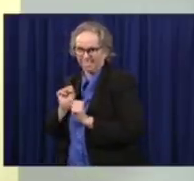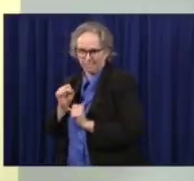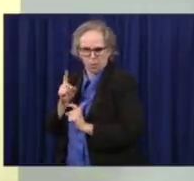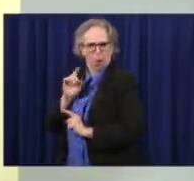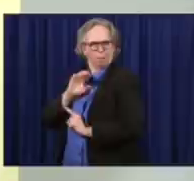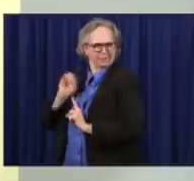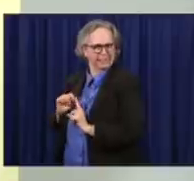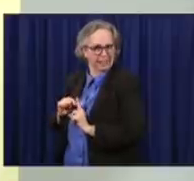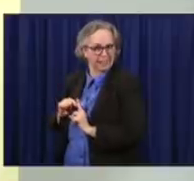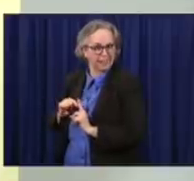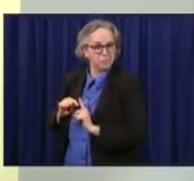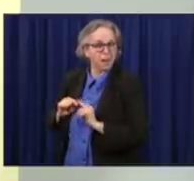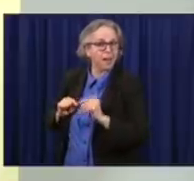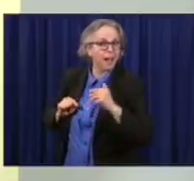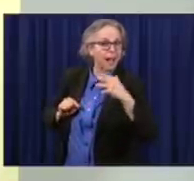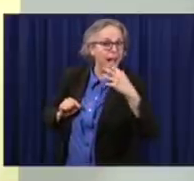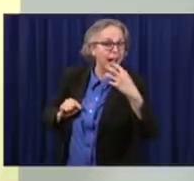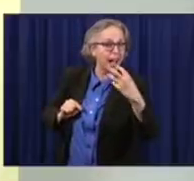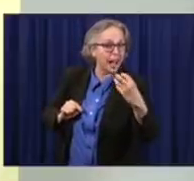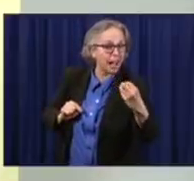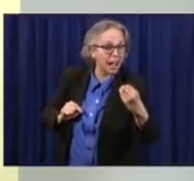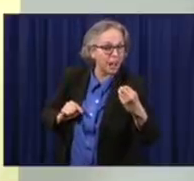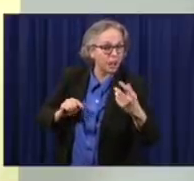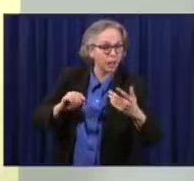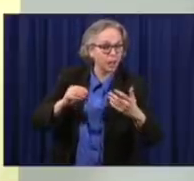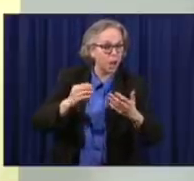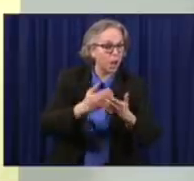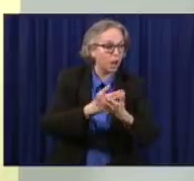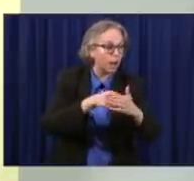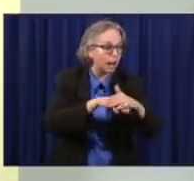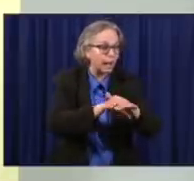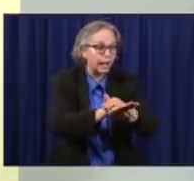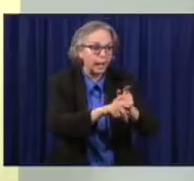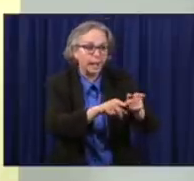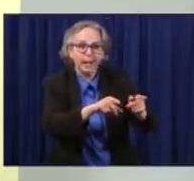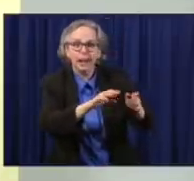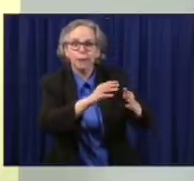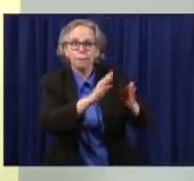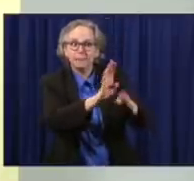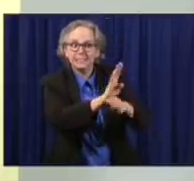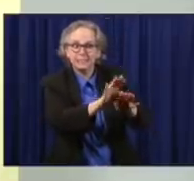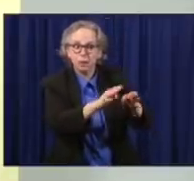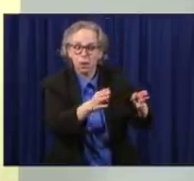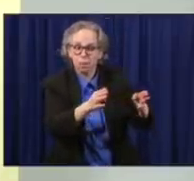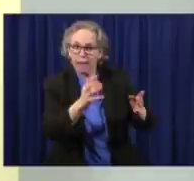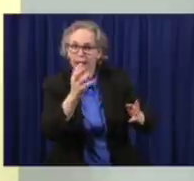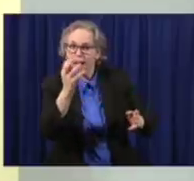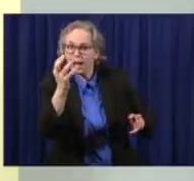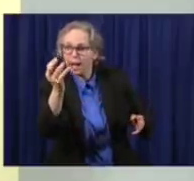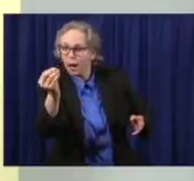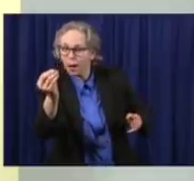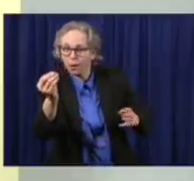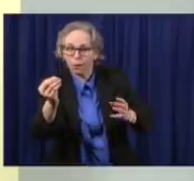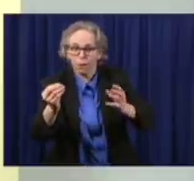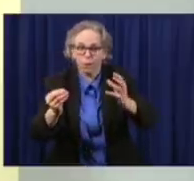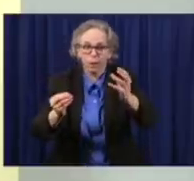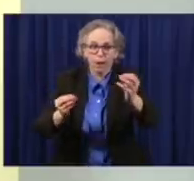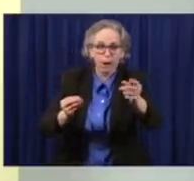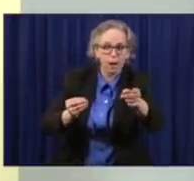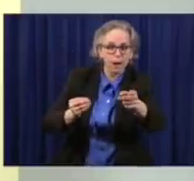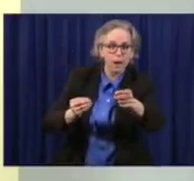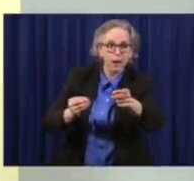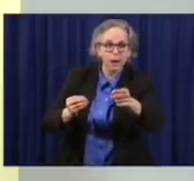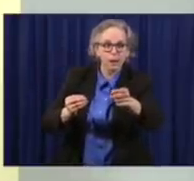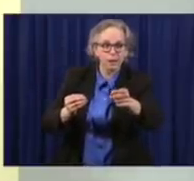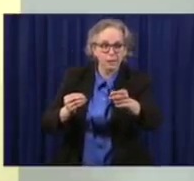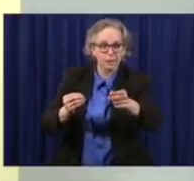particularly under the new opportunities that are made available in the order, we want to make sure that they have the best knowledge possible